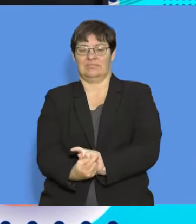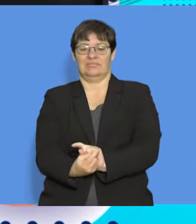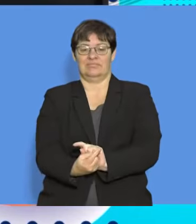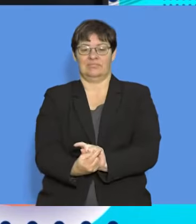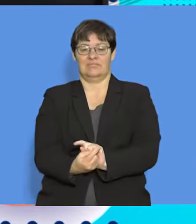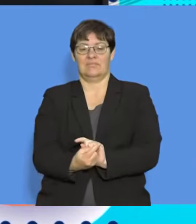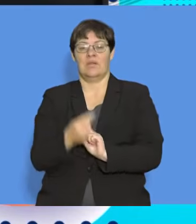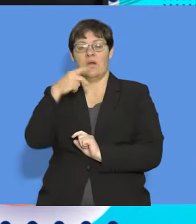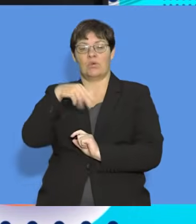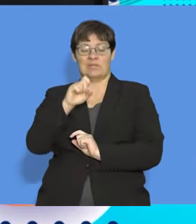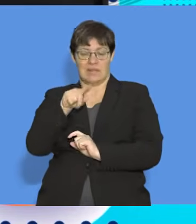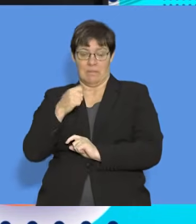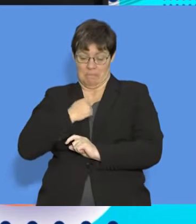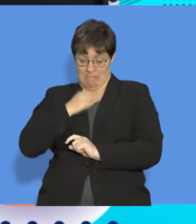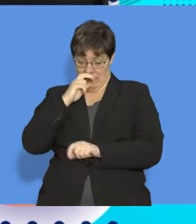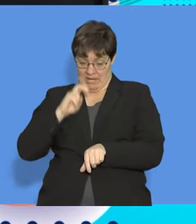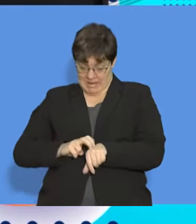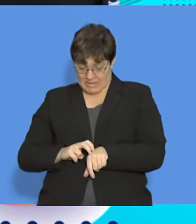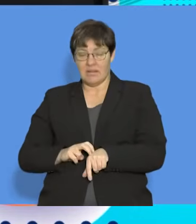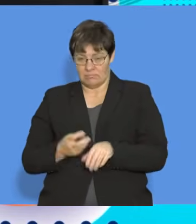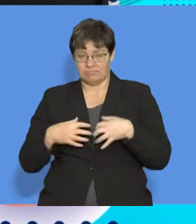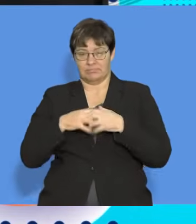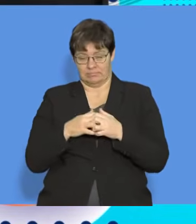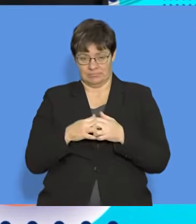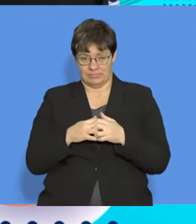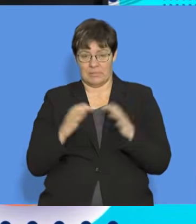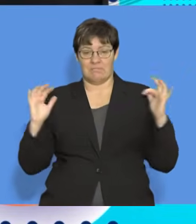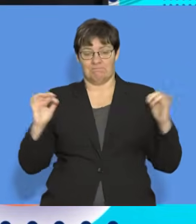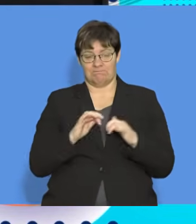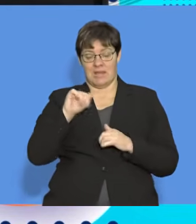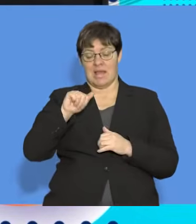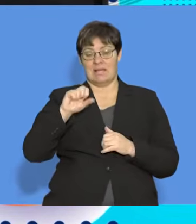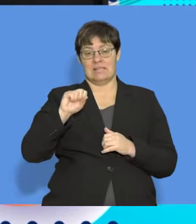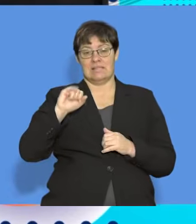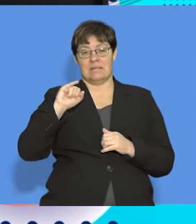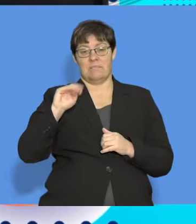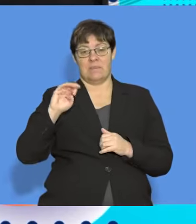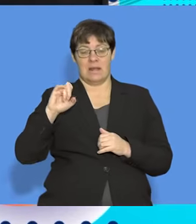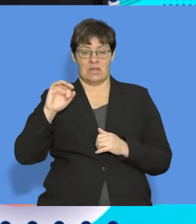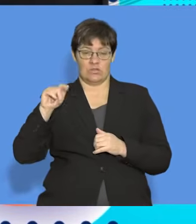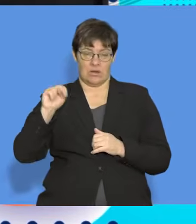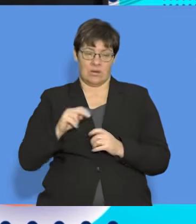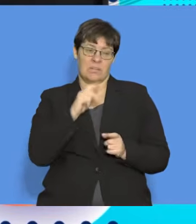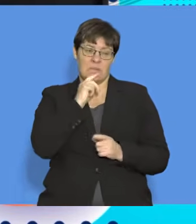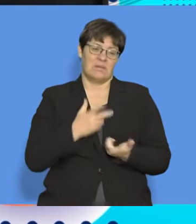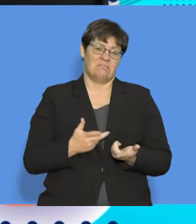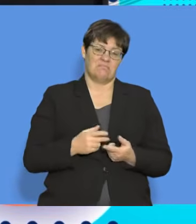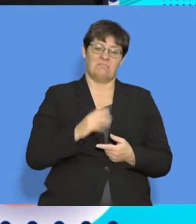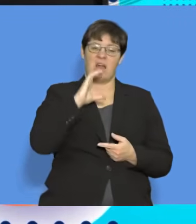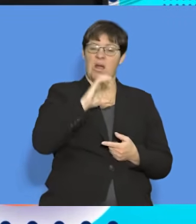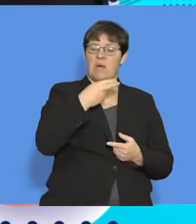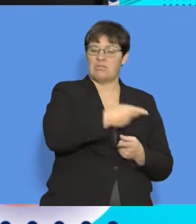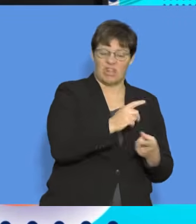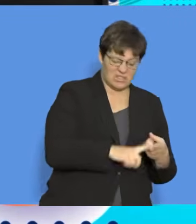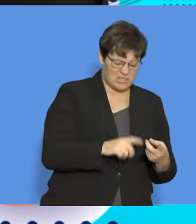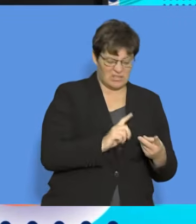specific proteins that the body needs. And that is what assimilation means. And so it does that with the carbohydrates, where it breaks them